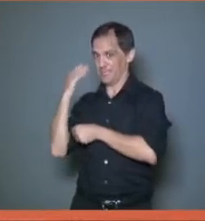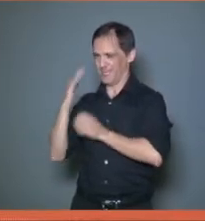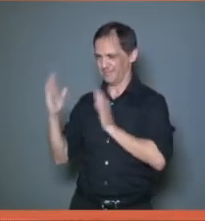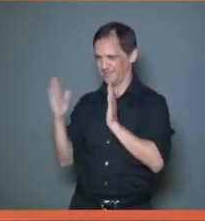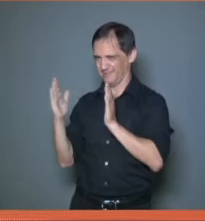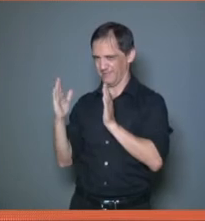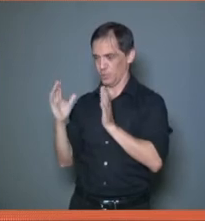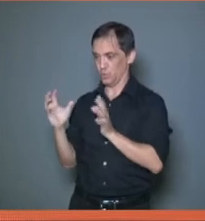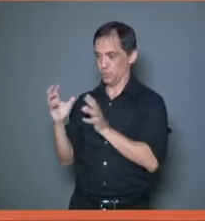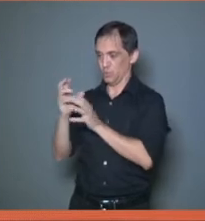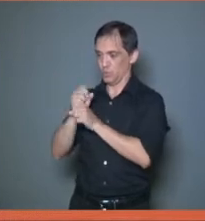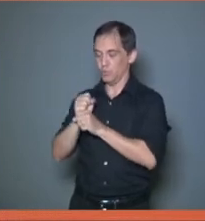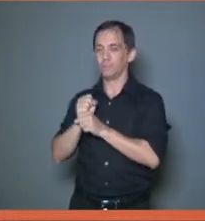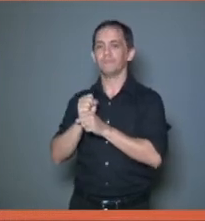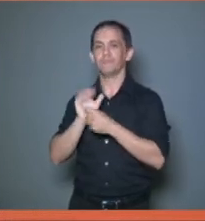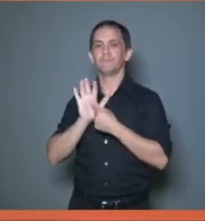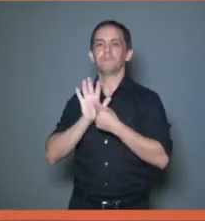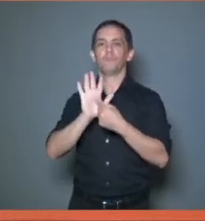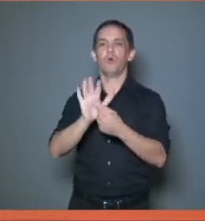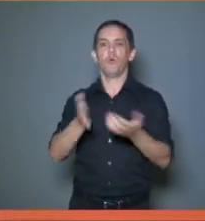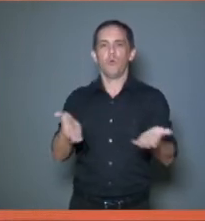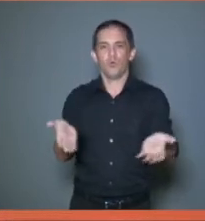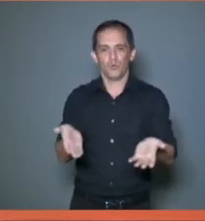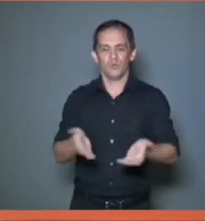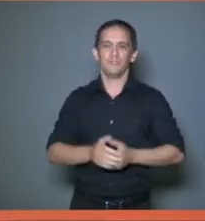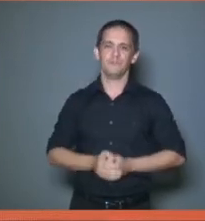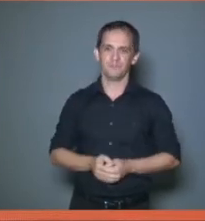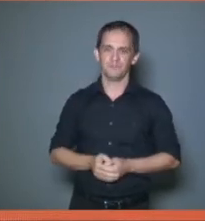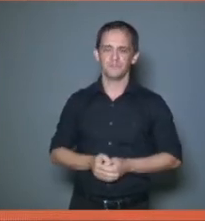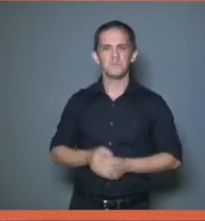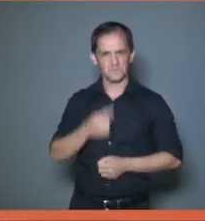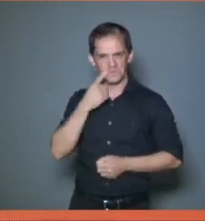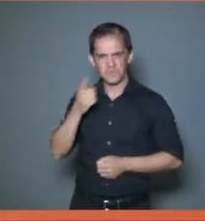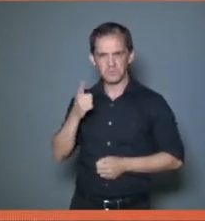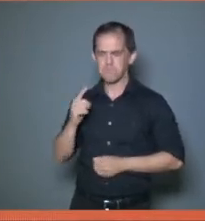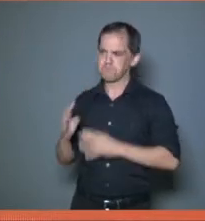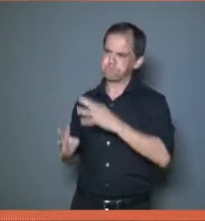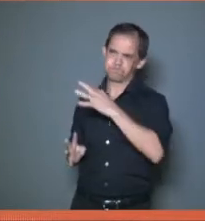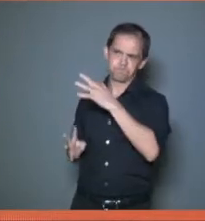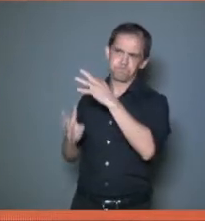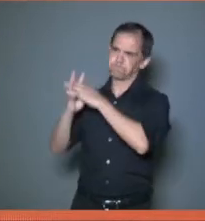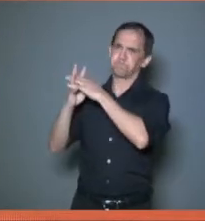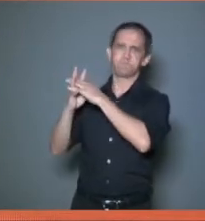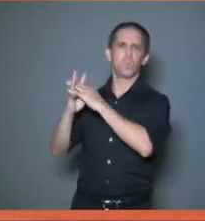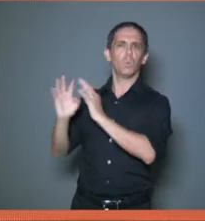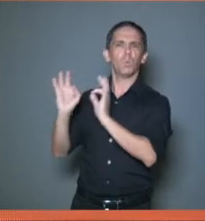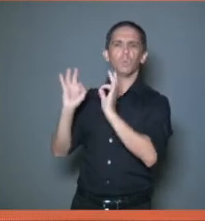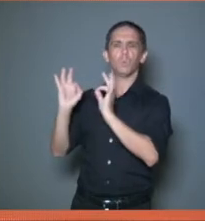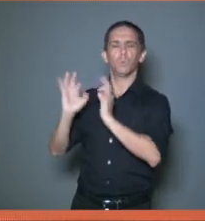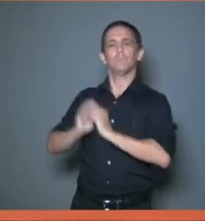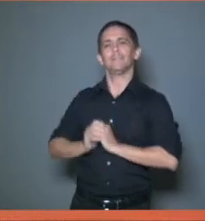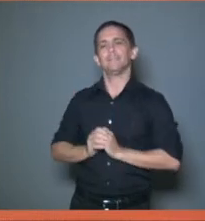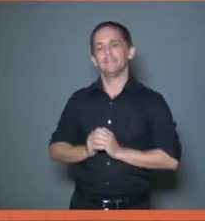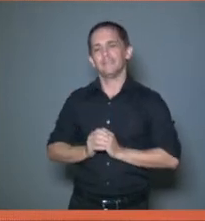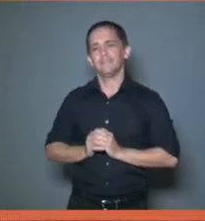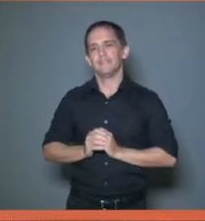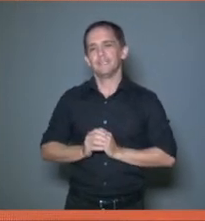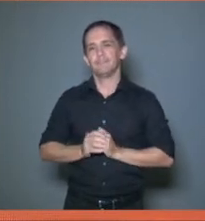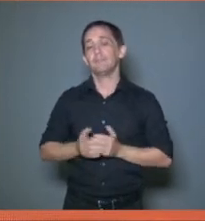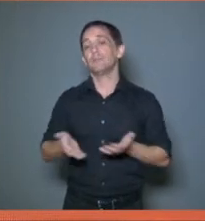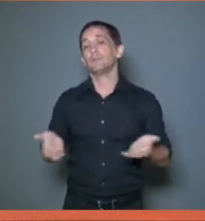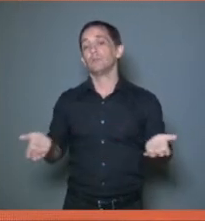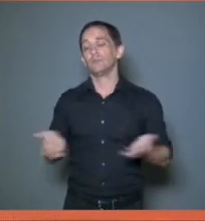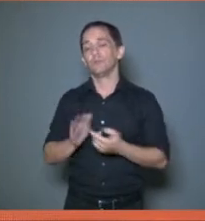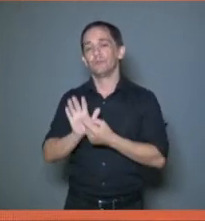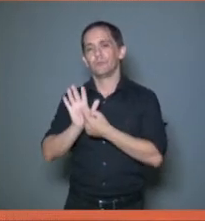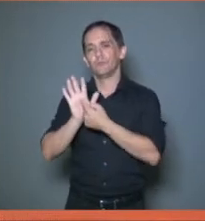results. You saw and will see that these were extraordinary results, but most